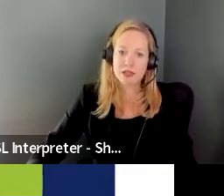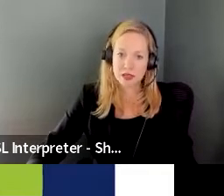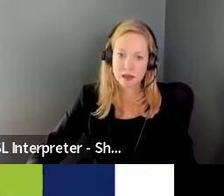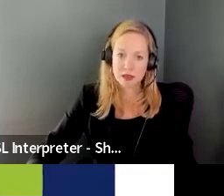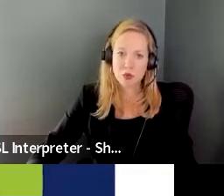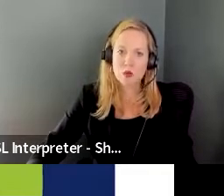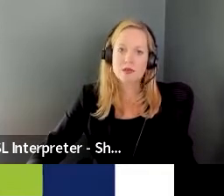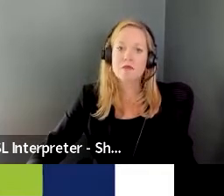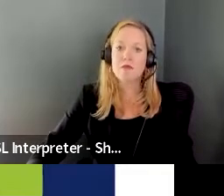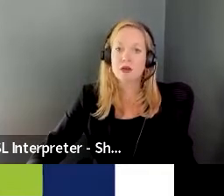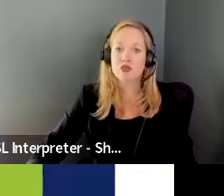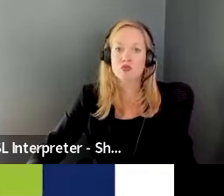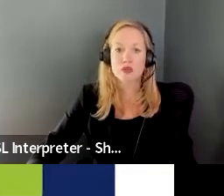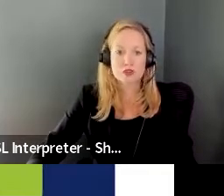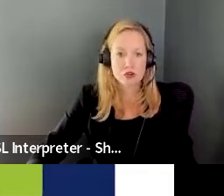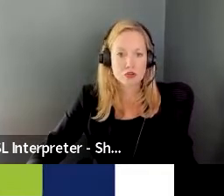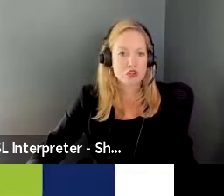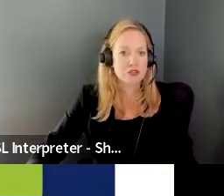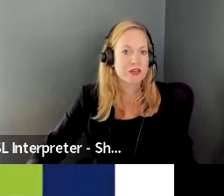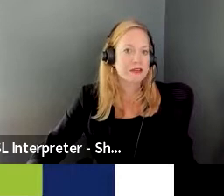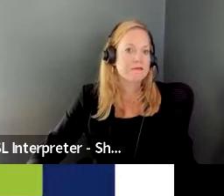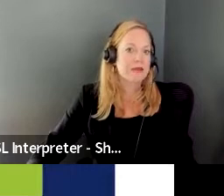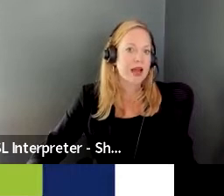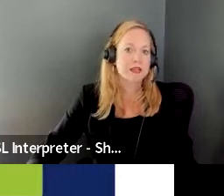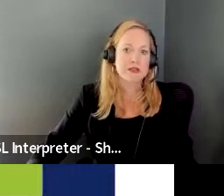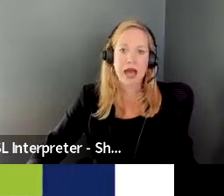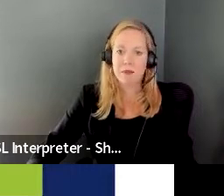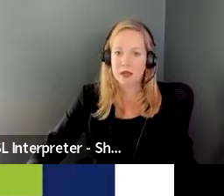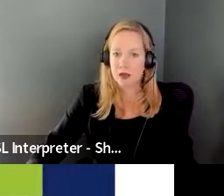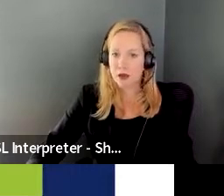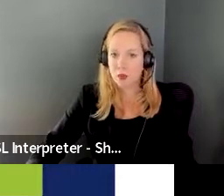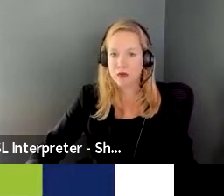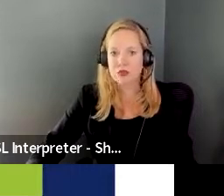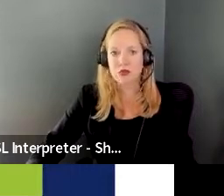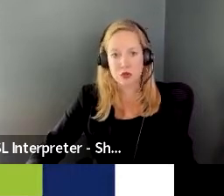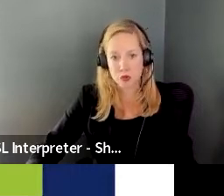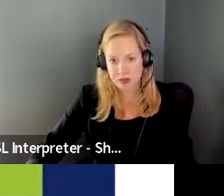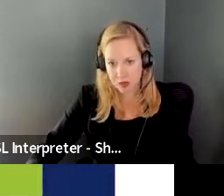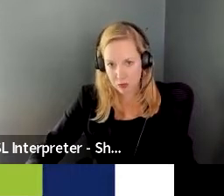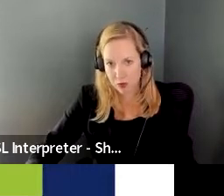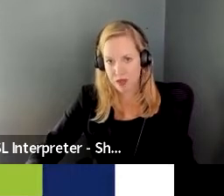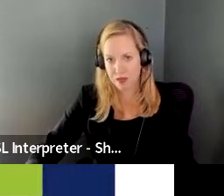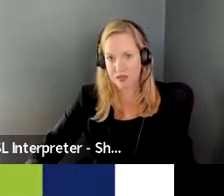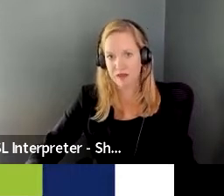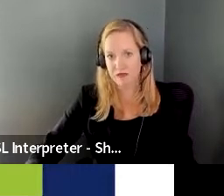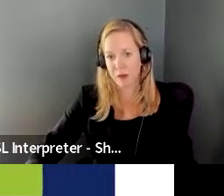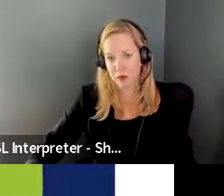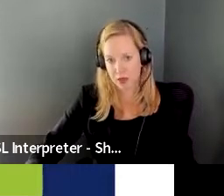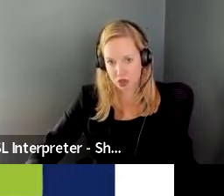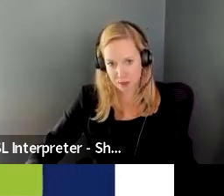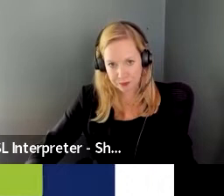received funding, there wasn't much research actively happening around certain groups of people within the